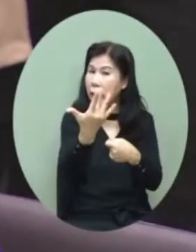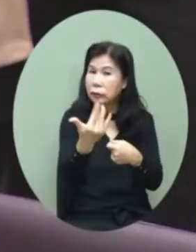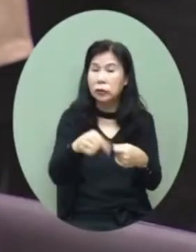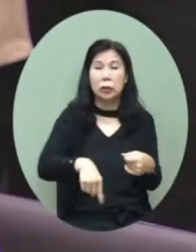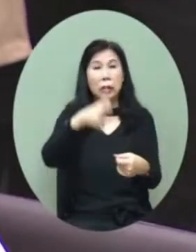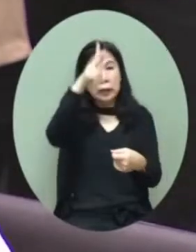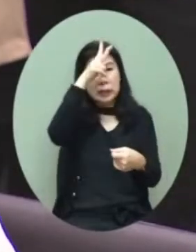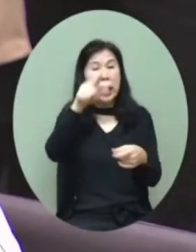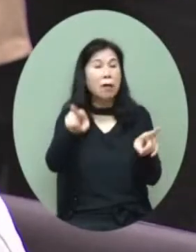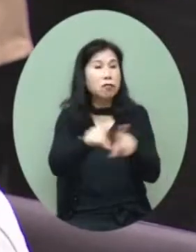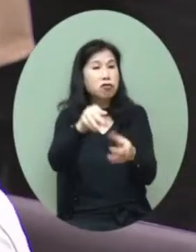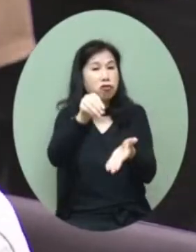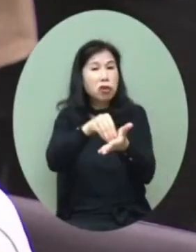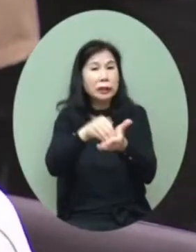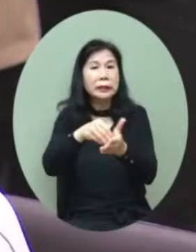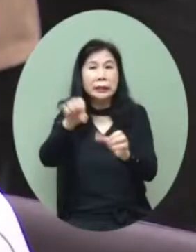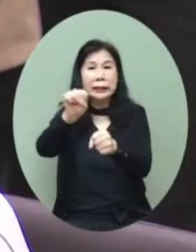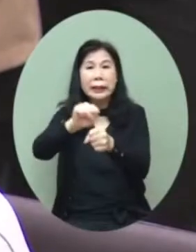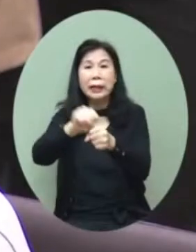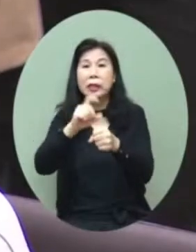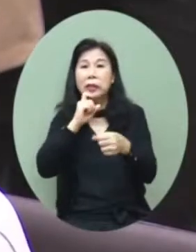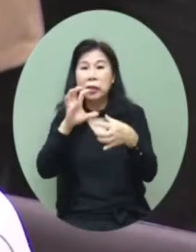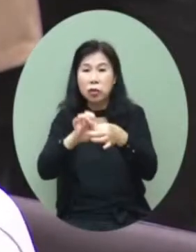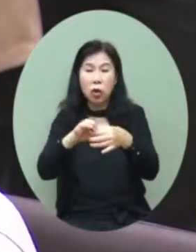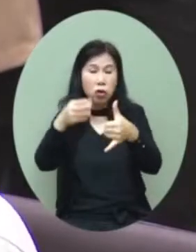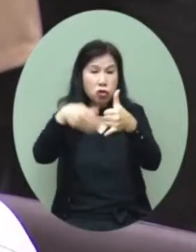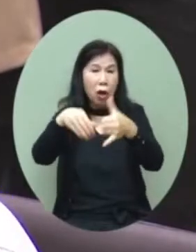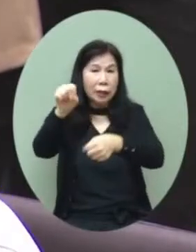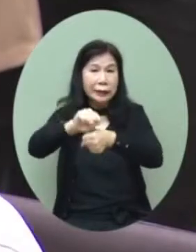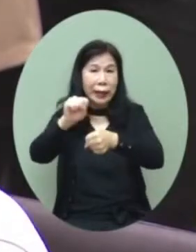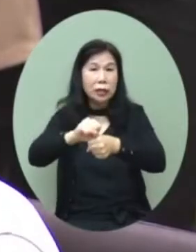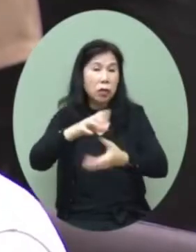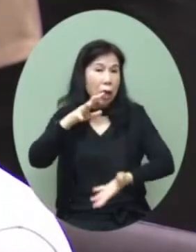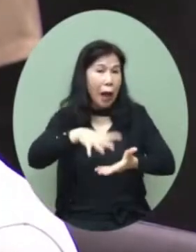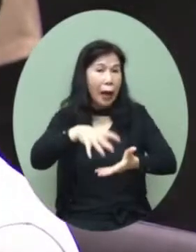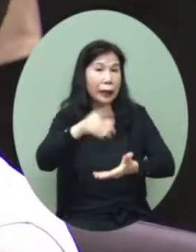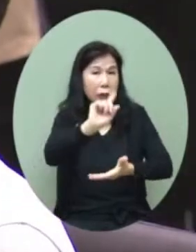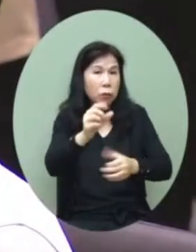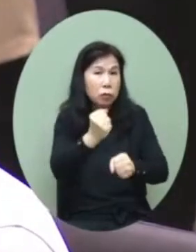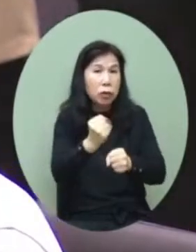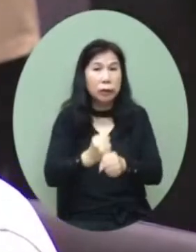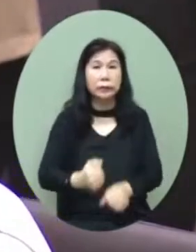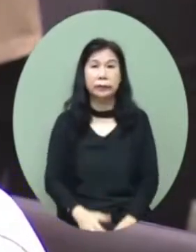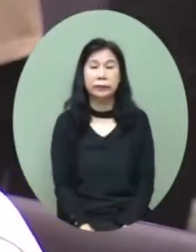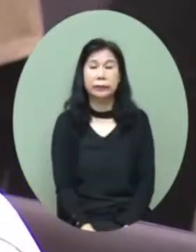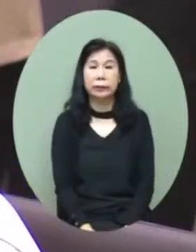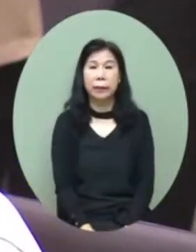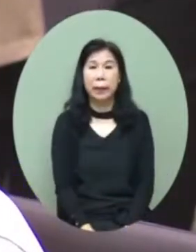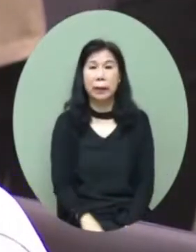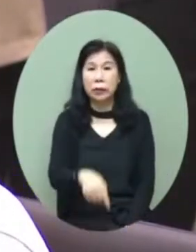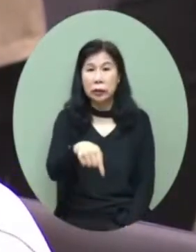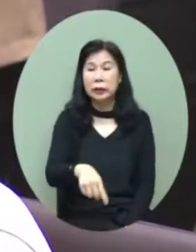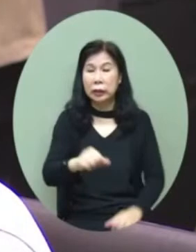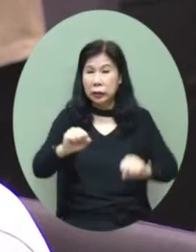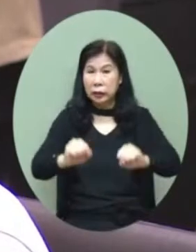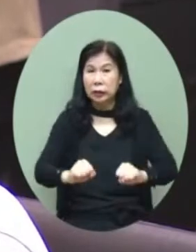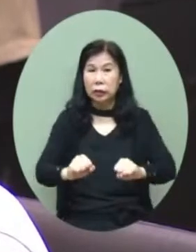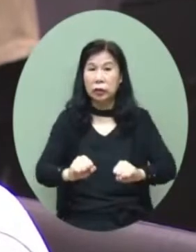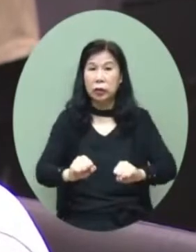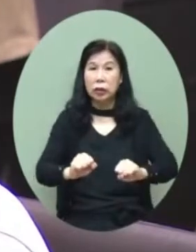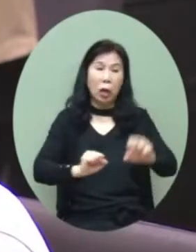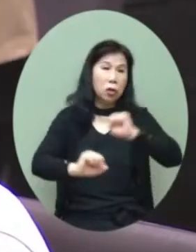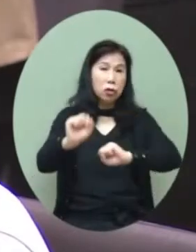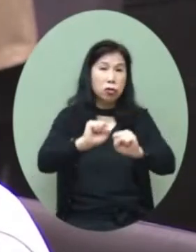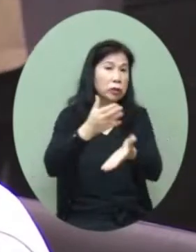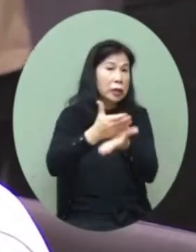additional pressure on the healthcare system? Will it contradict the government's goal of dynamic zero? And if the